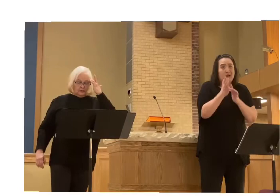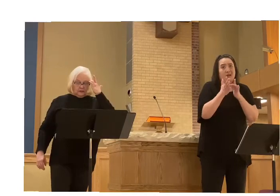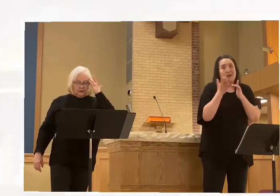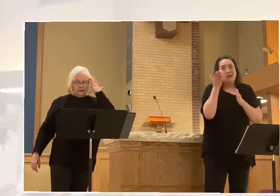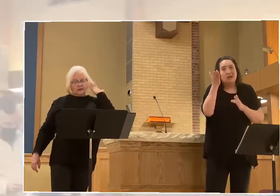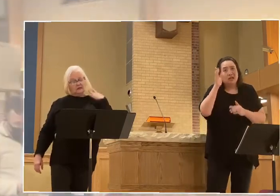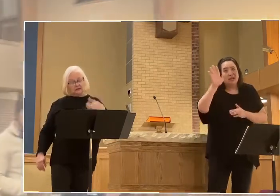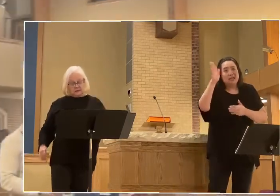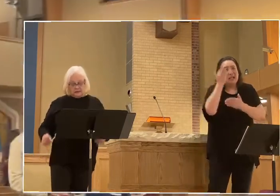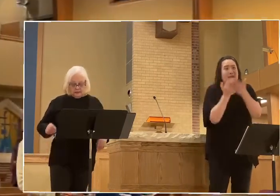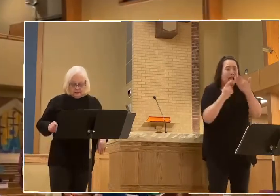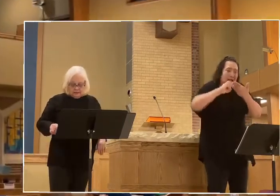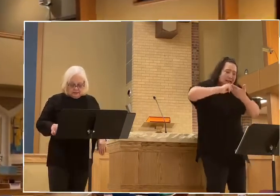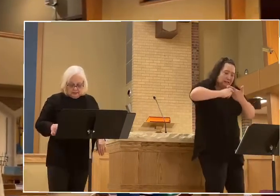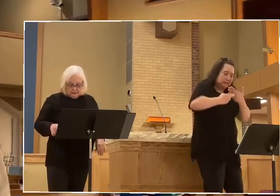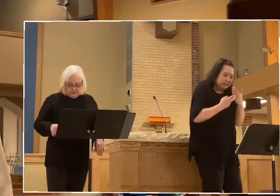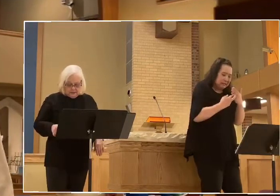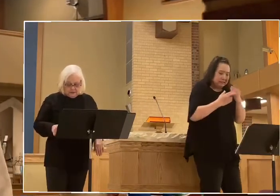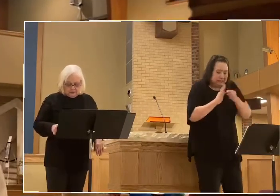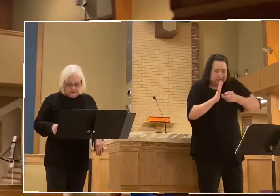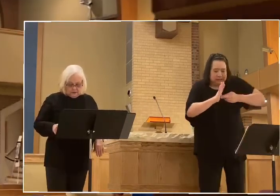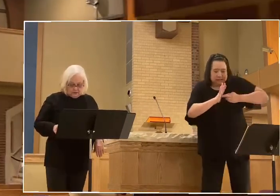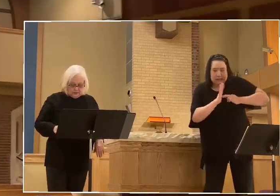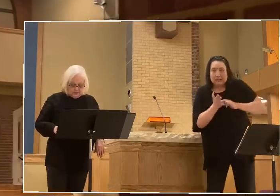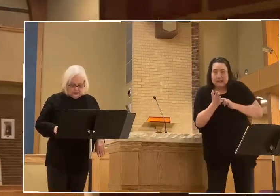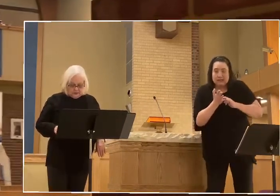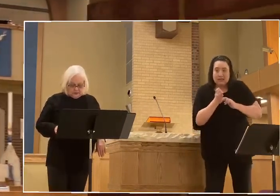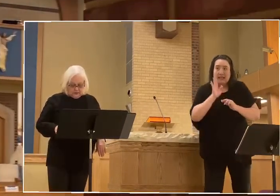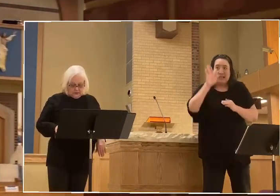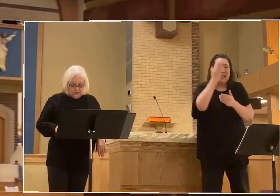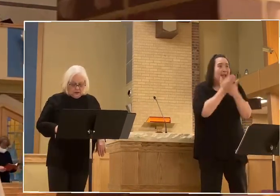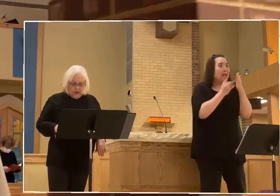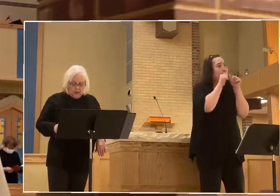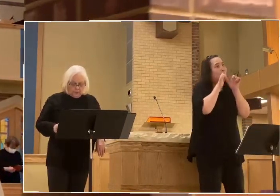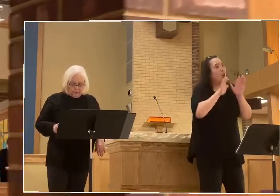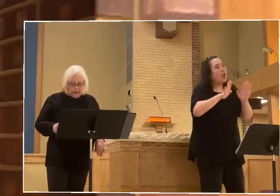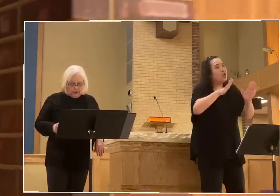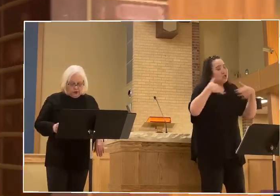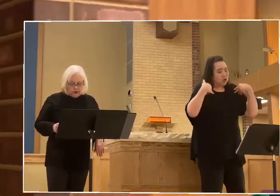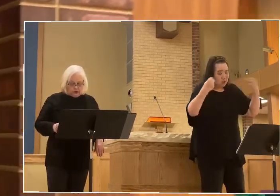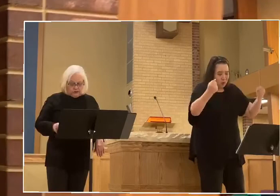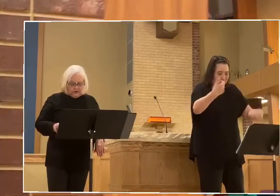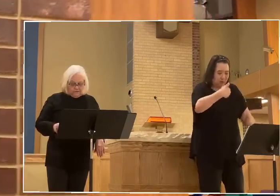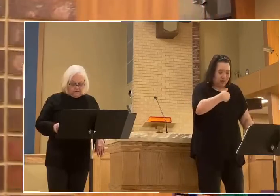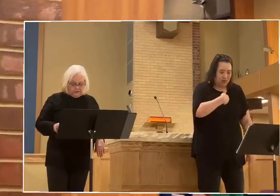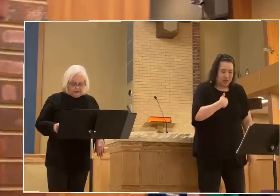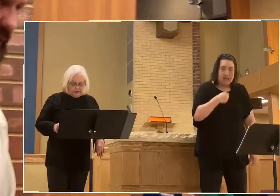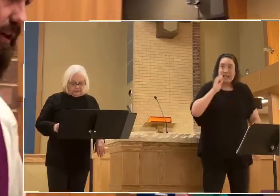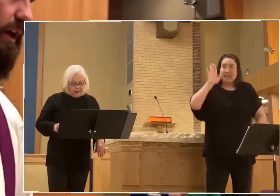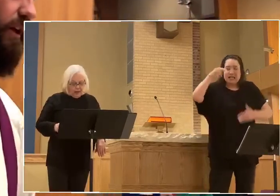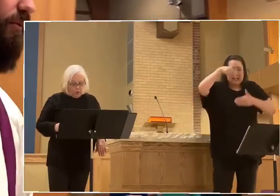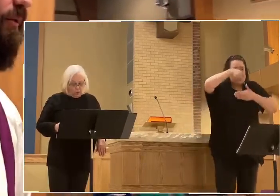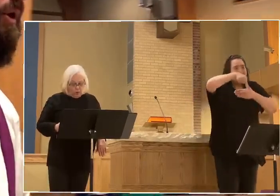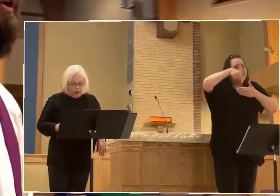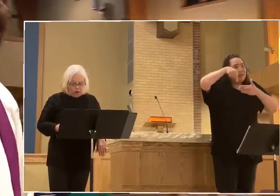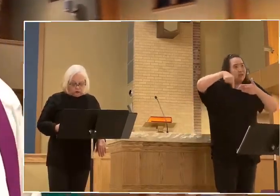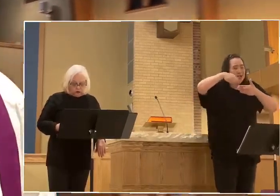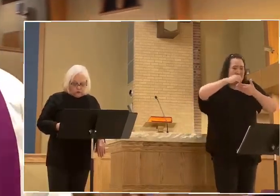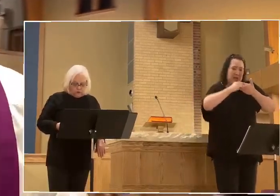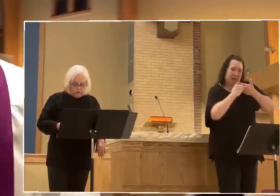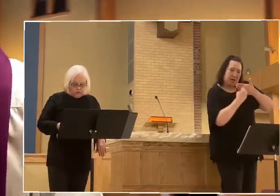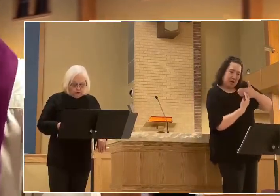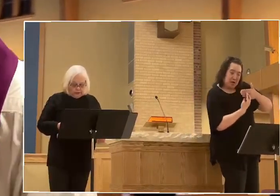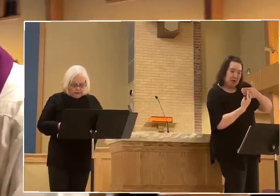Pierce the hands that blessed and cured us. Pierce the feet that walked